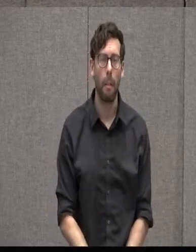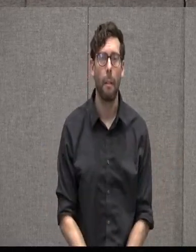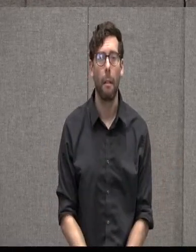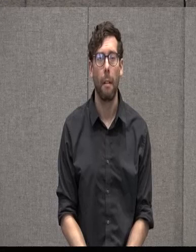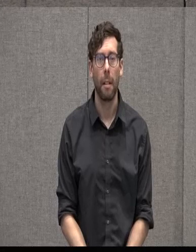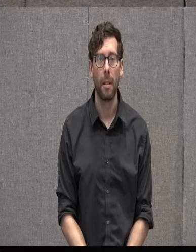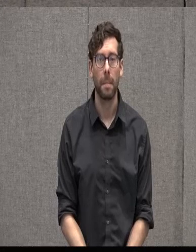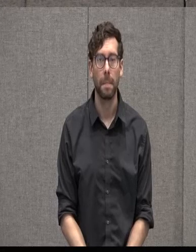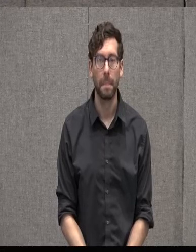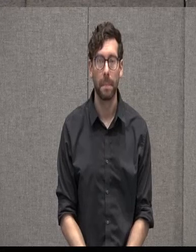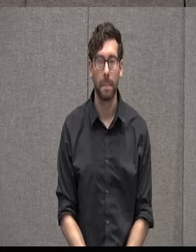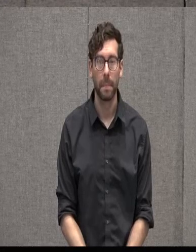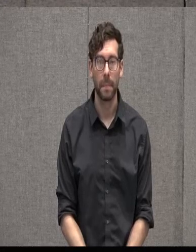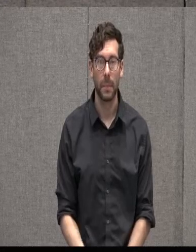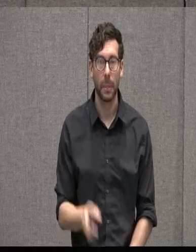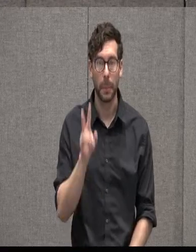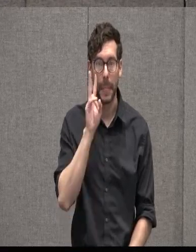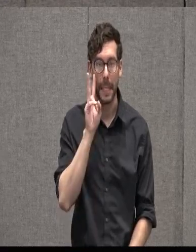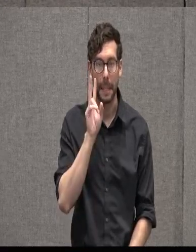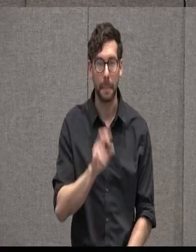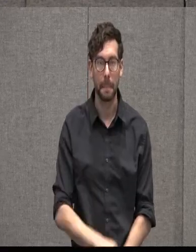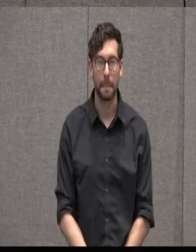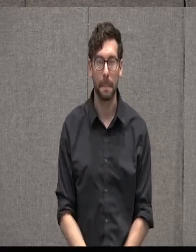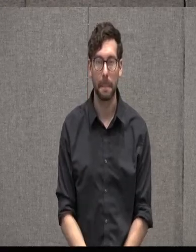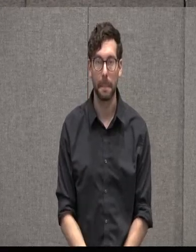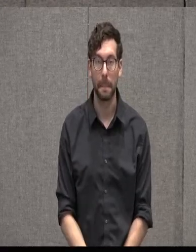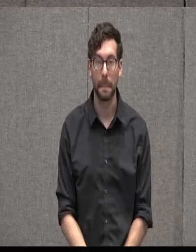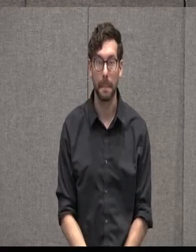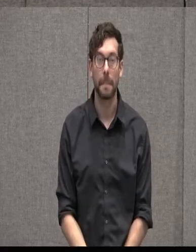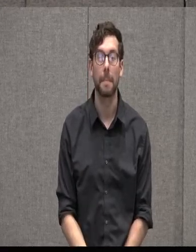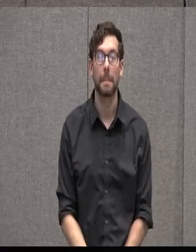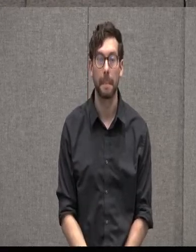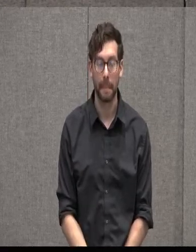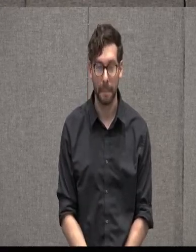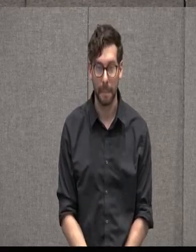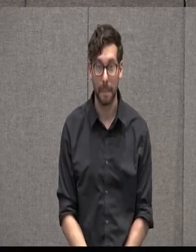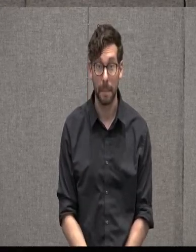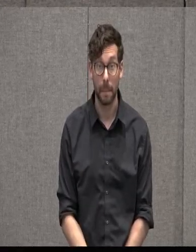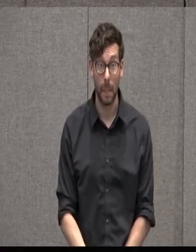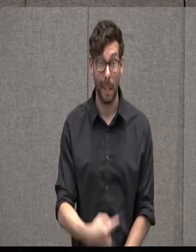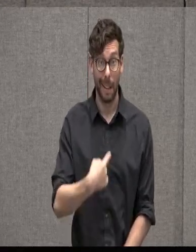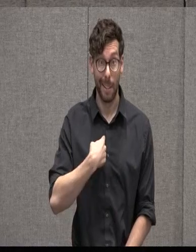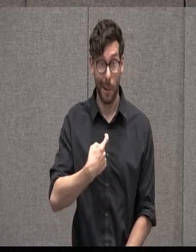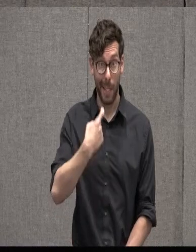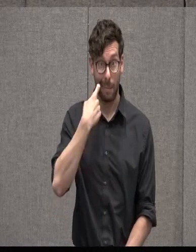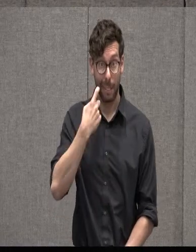bounce apart. What do you think is going to happen? Let's see.